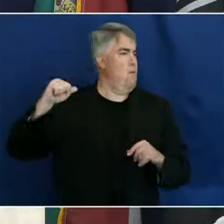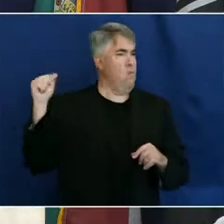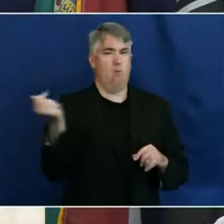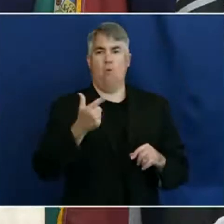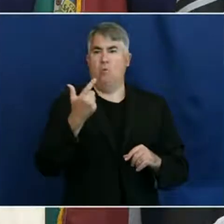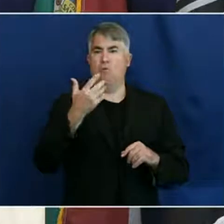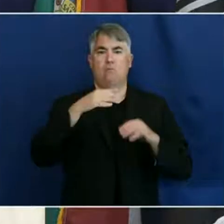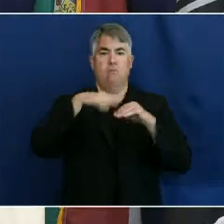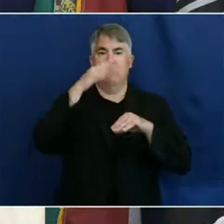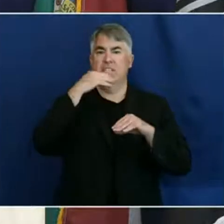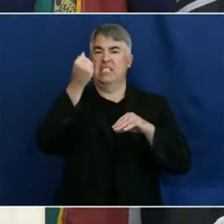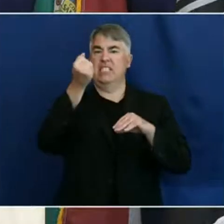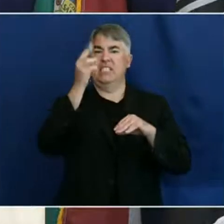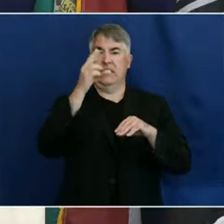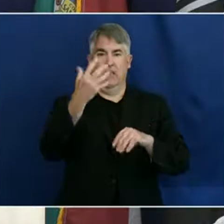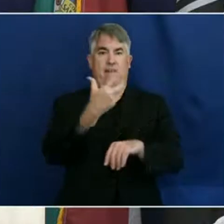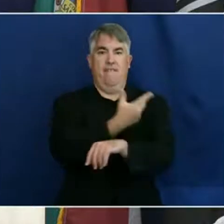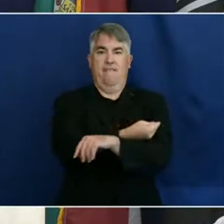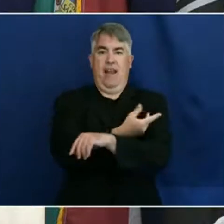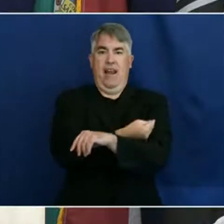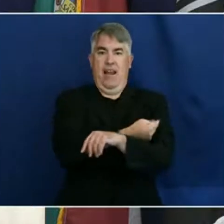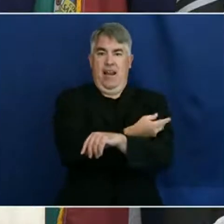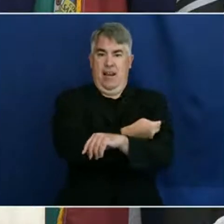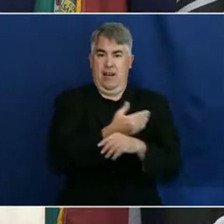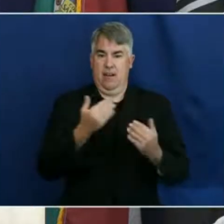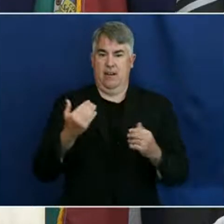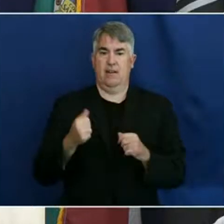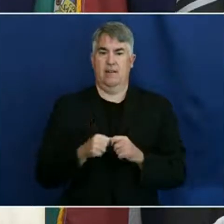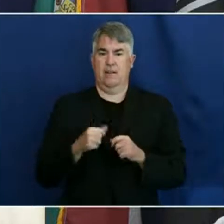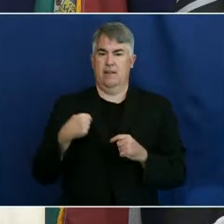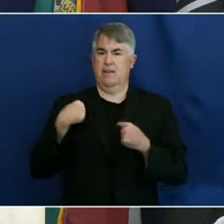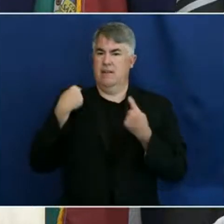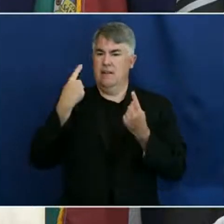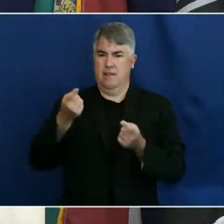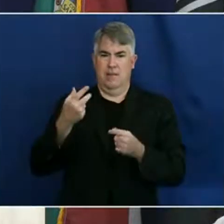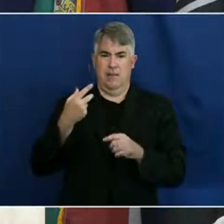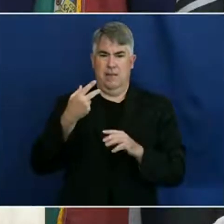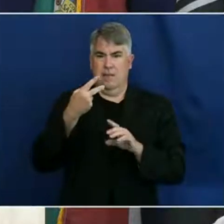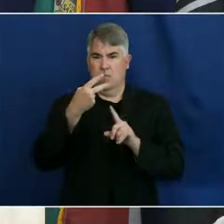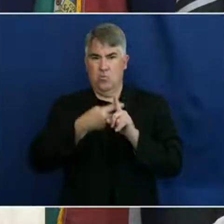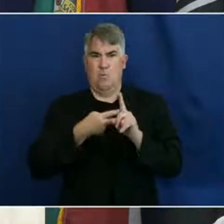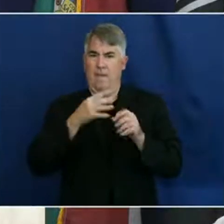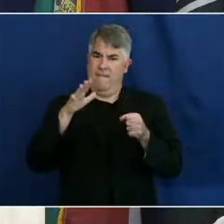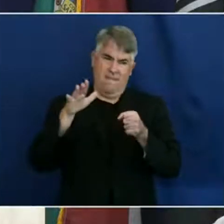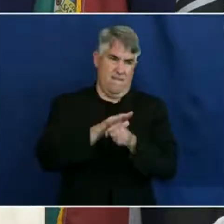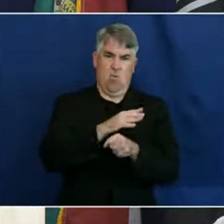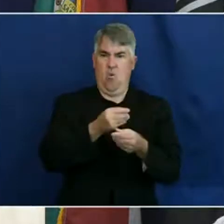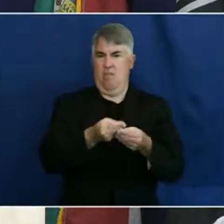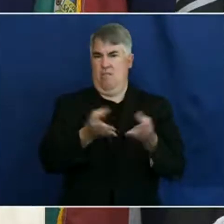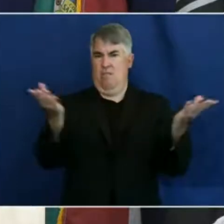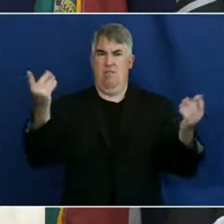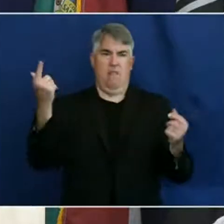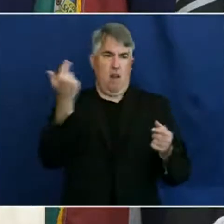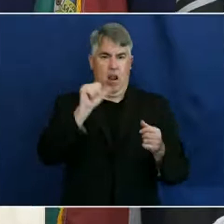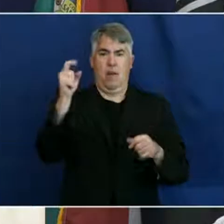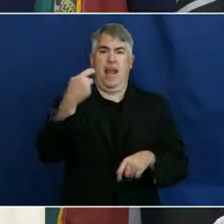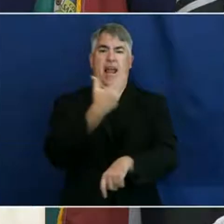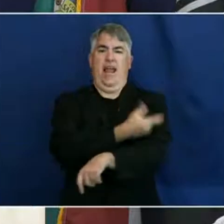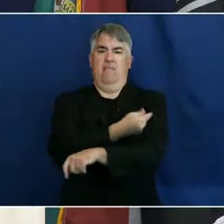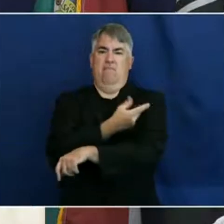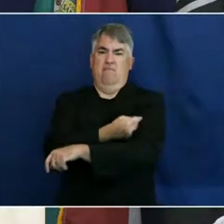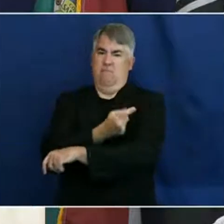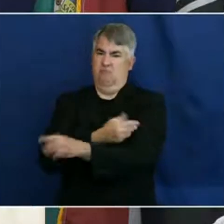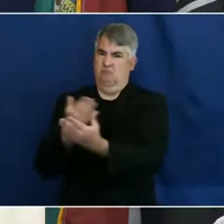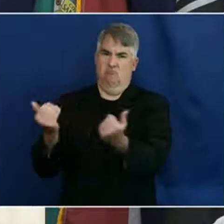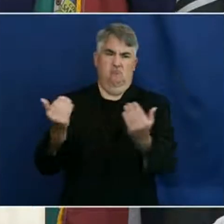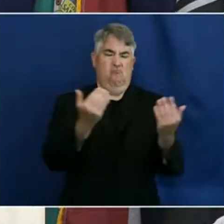and so that would essentially give us 2 months of allowing an access to a vaccine to everyone to get us in a solid position, but I